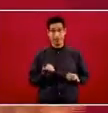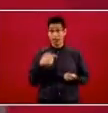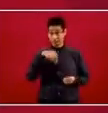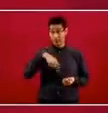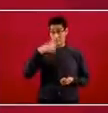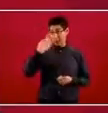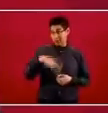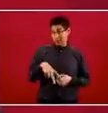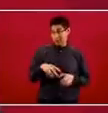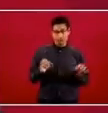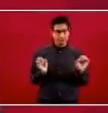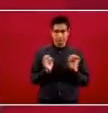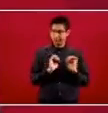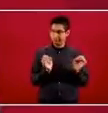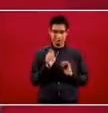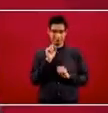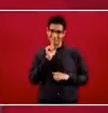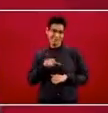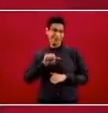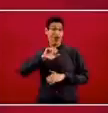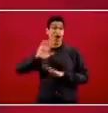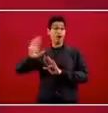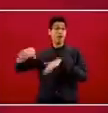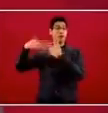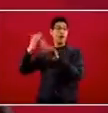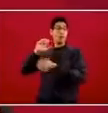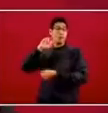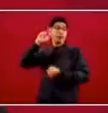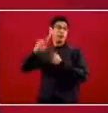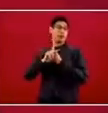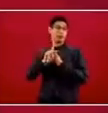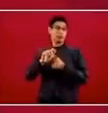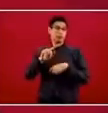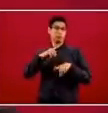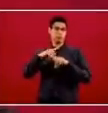of coronavirus. So, no.